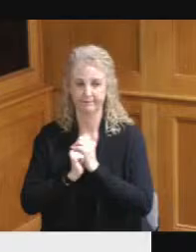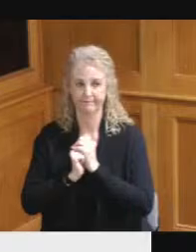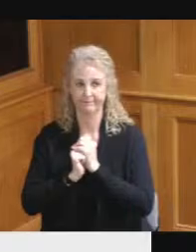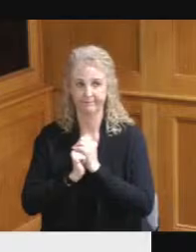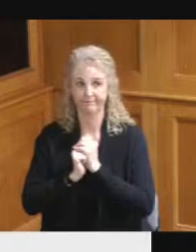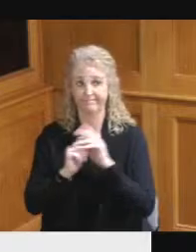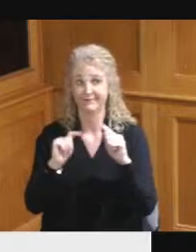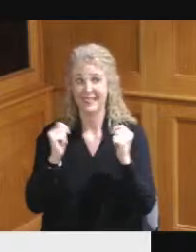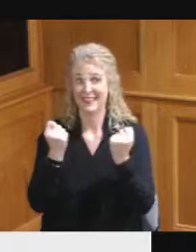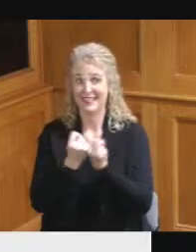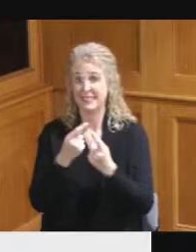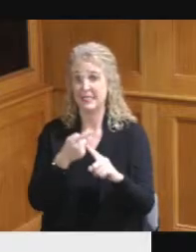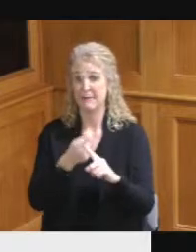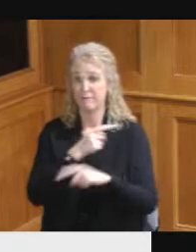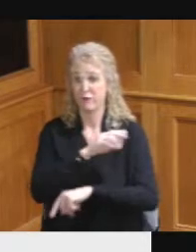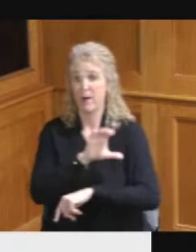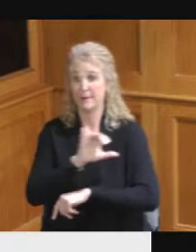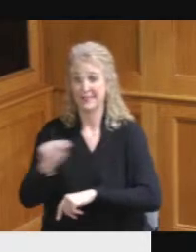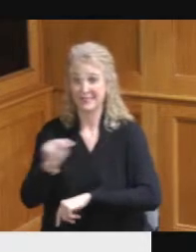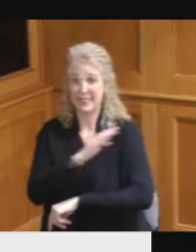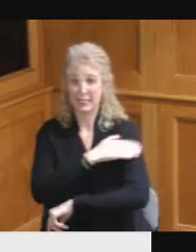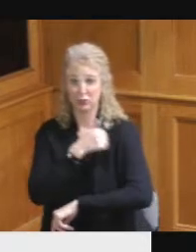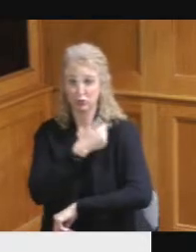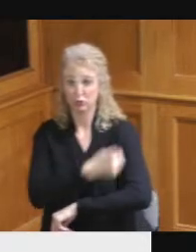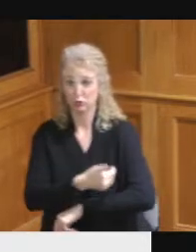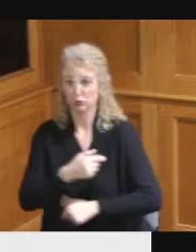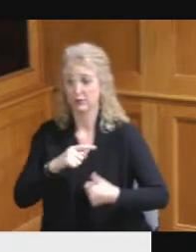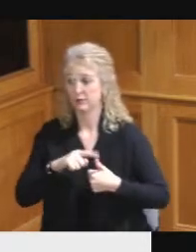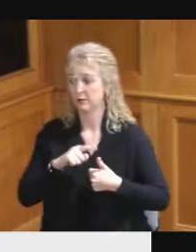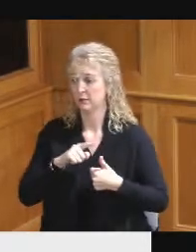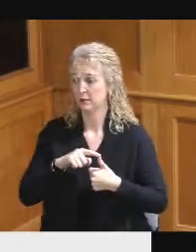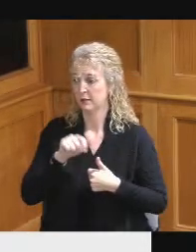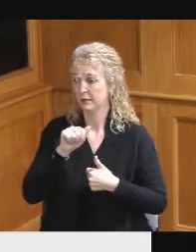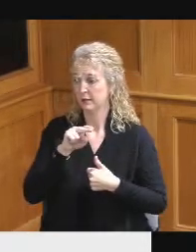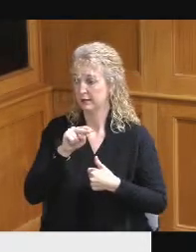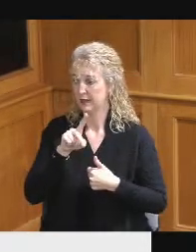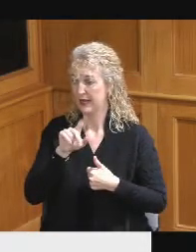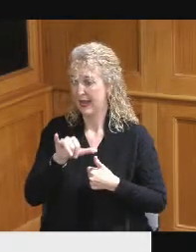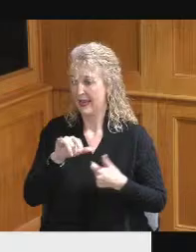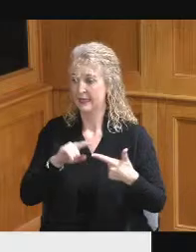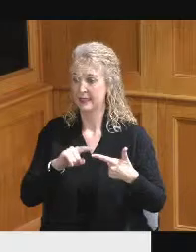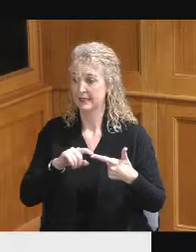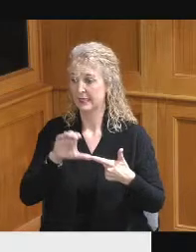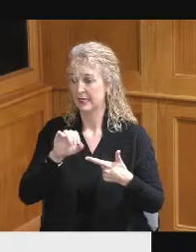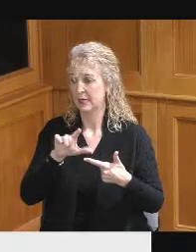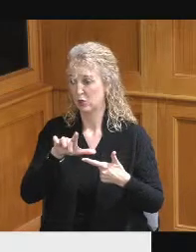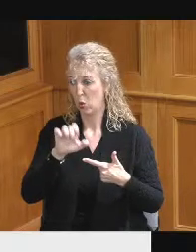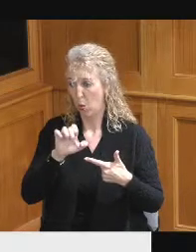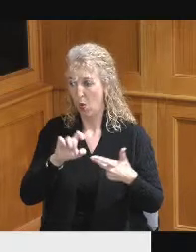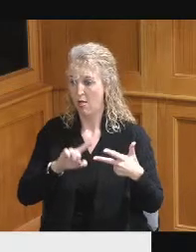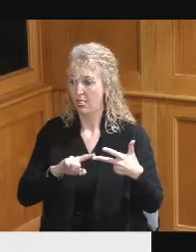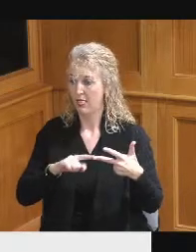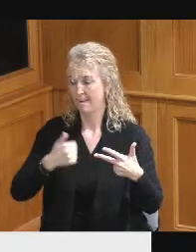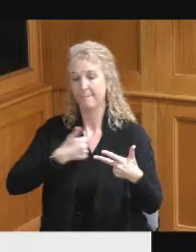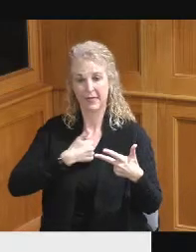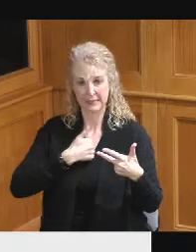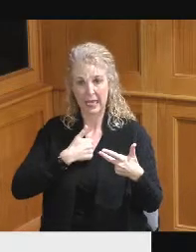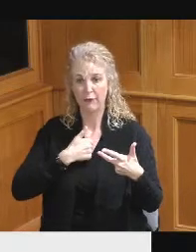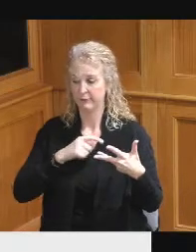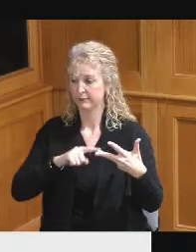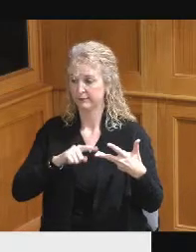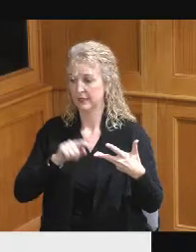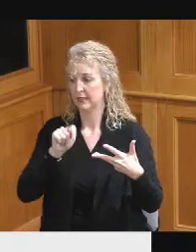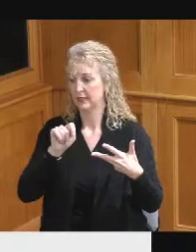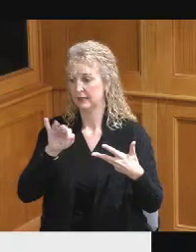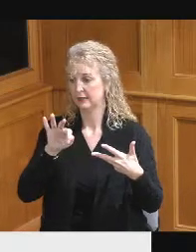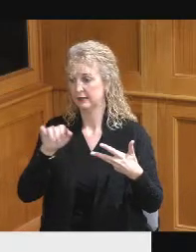The team at Cincinnati Children's includes myself, Andy Beck, and Cole Brokamp, and at the Health Collaborative, Tiffany Mattingly. Although